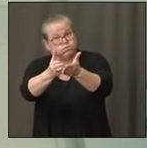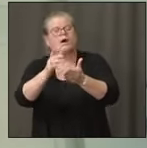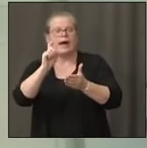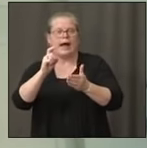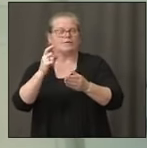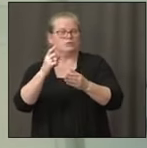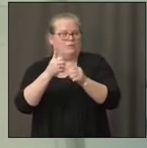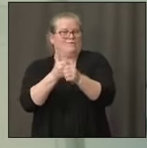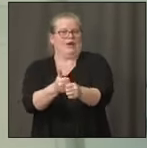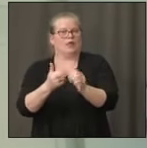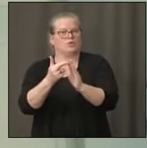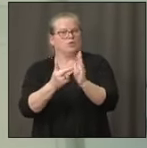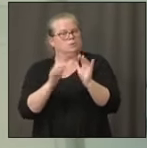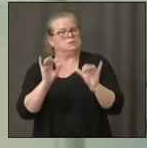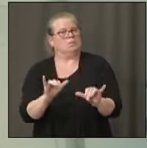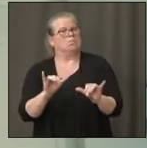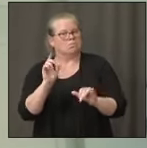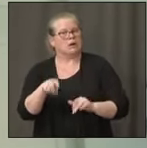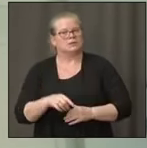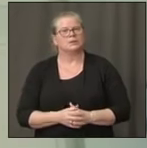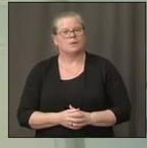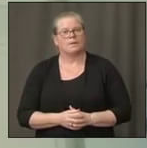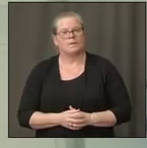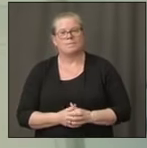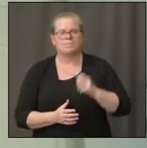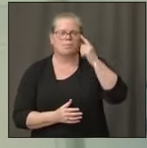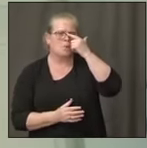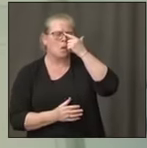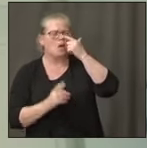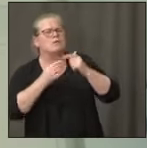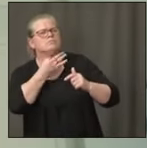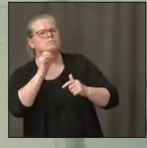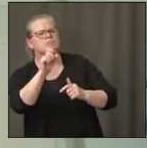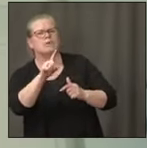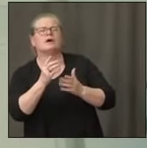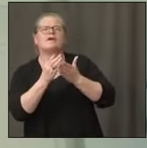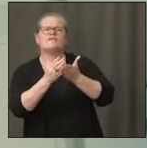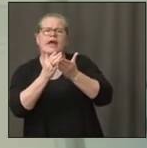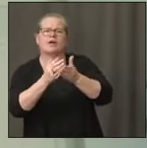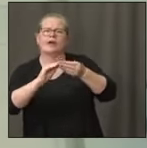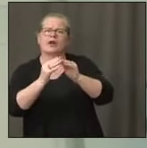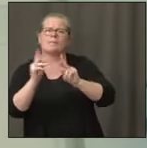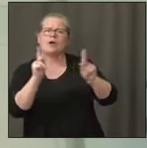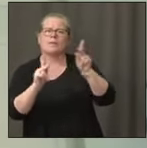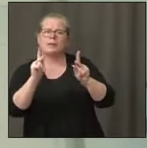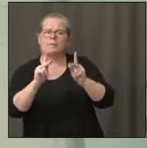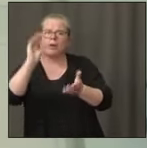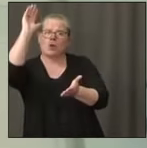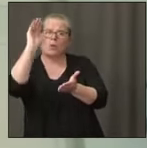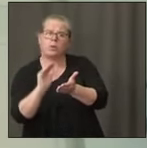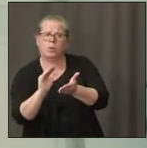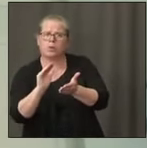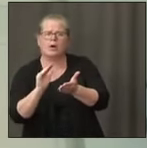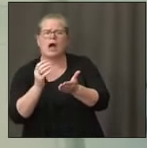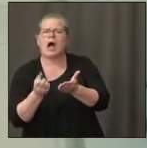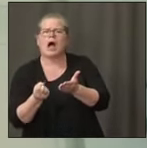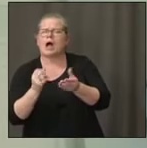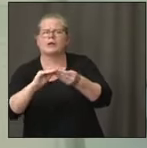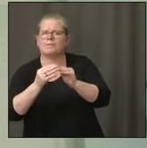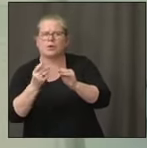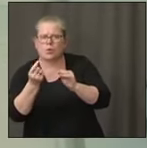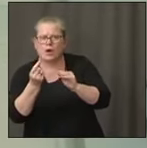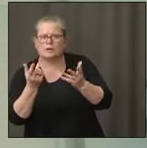Thank you. And sorry, could I ask what the reduced capacity is? I believe it's 50% for ferries. Again, there's typically a limitation to ensure that